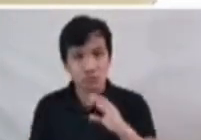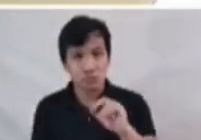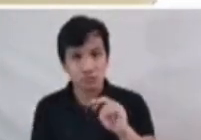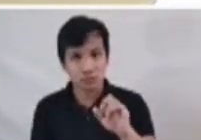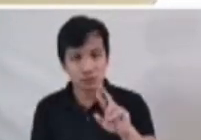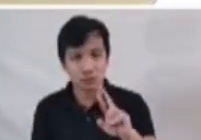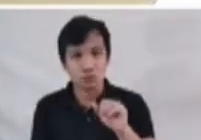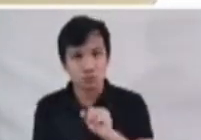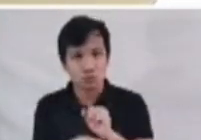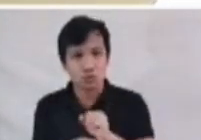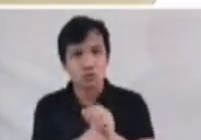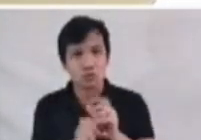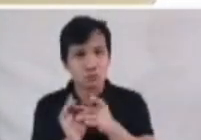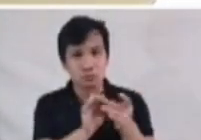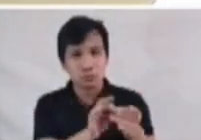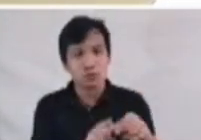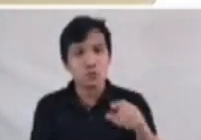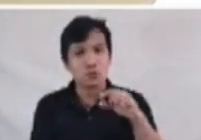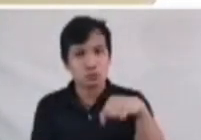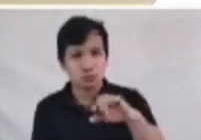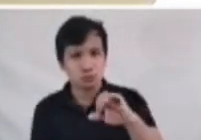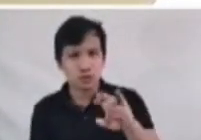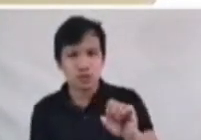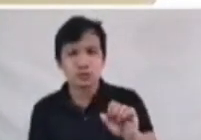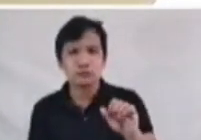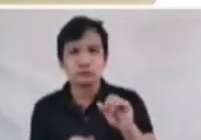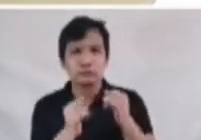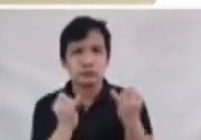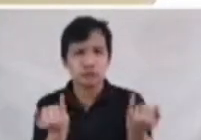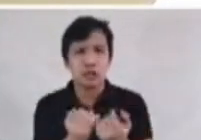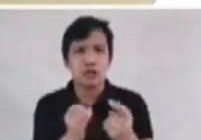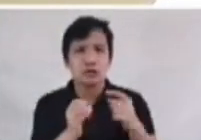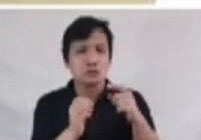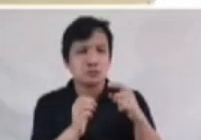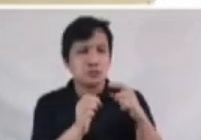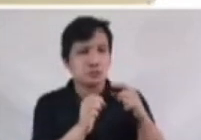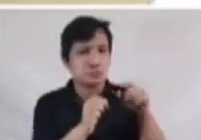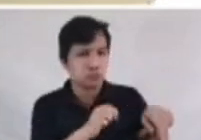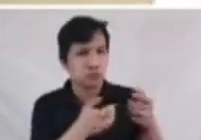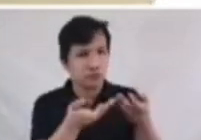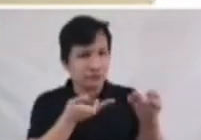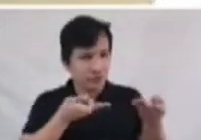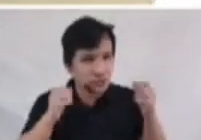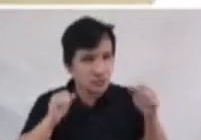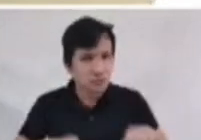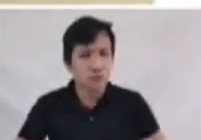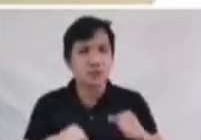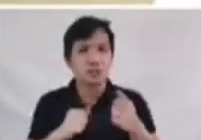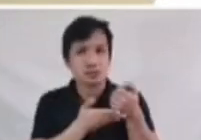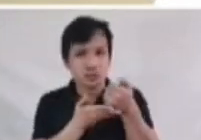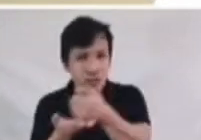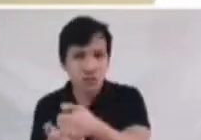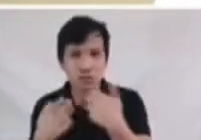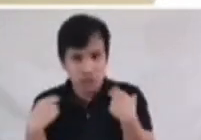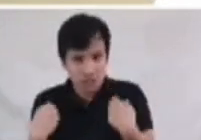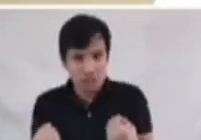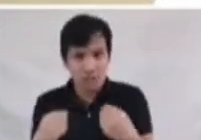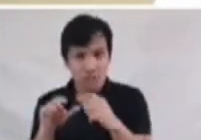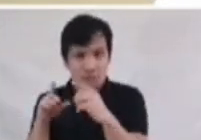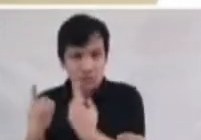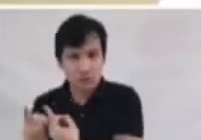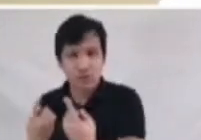po, lahat po ng public and private construction projects e po pwede na sa mga lugar na